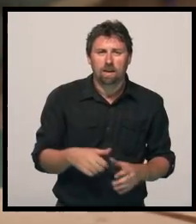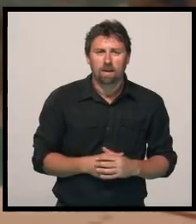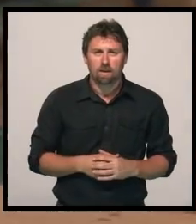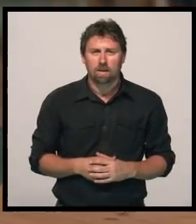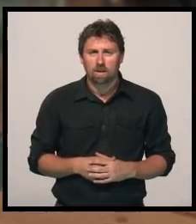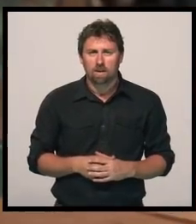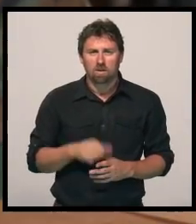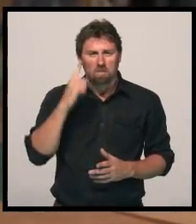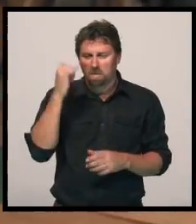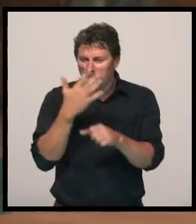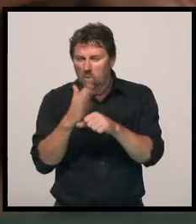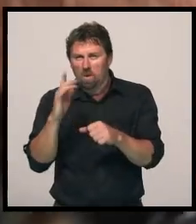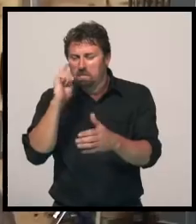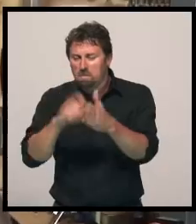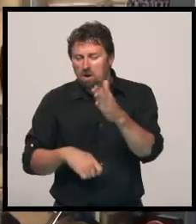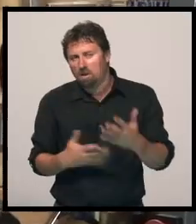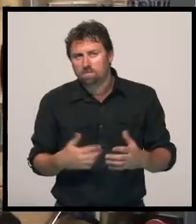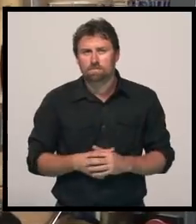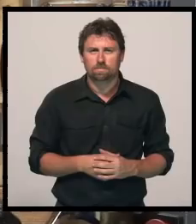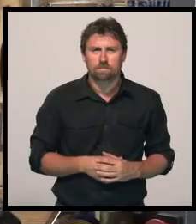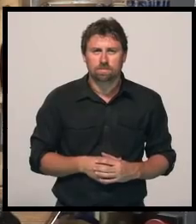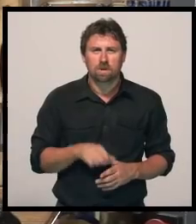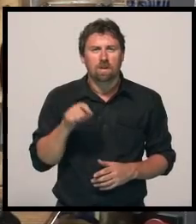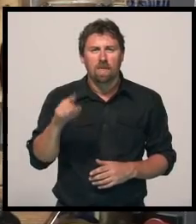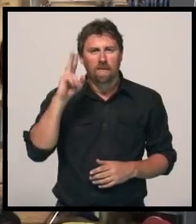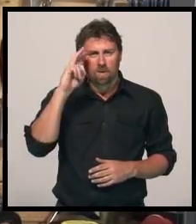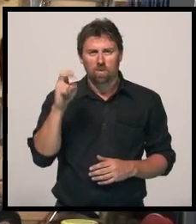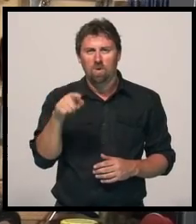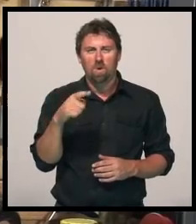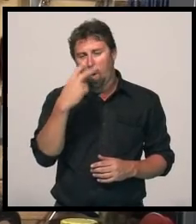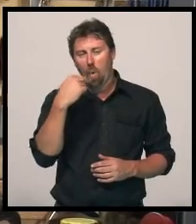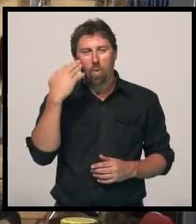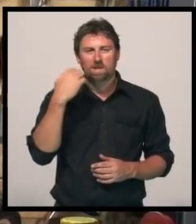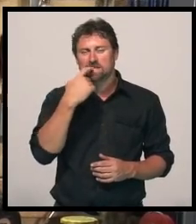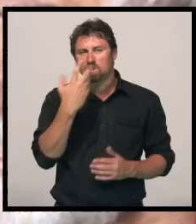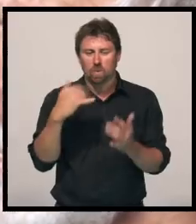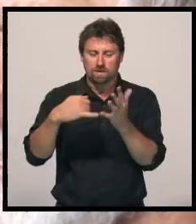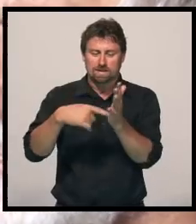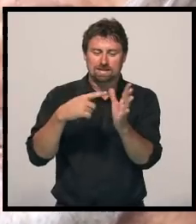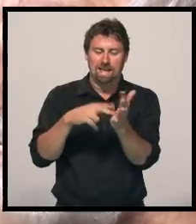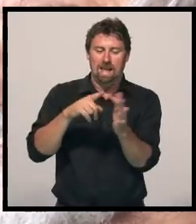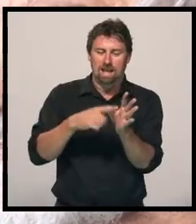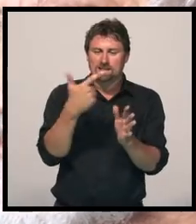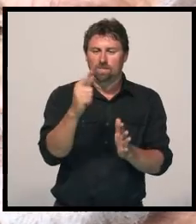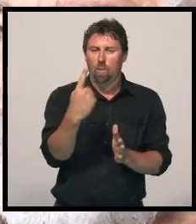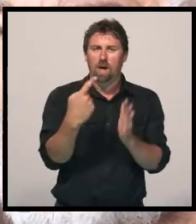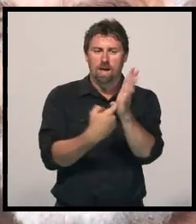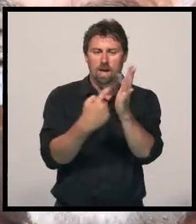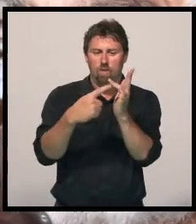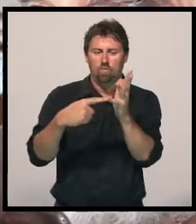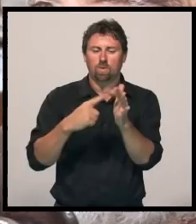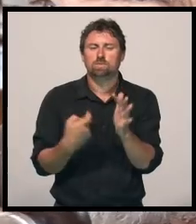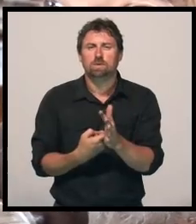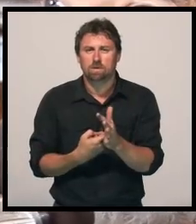might have bought them out as a brand new one now. It's the old woman's tooth or a Stanley 71 router. And as you can see,